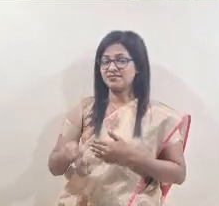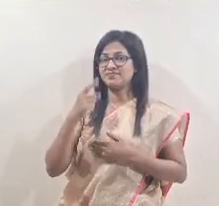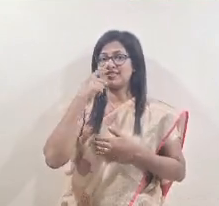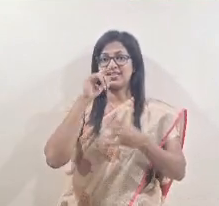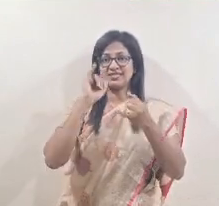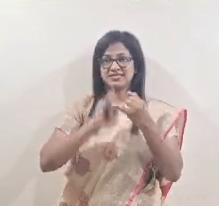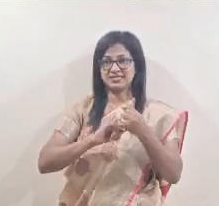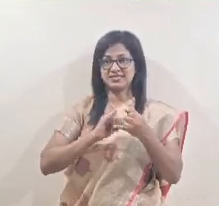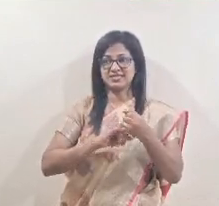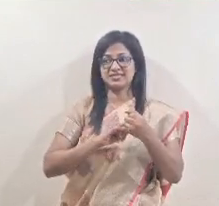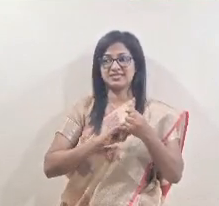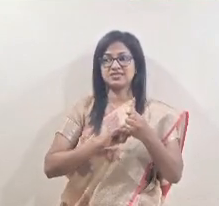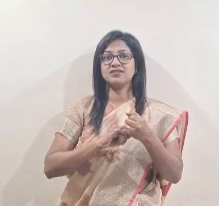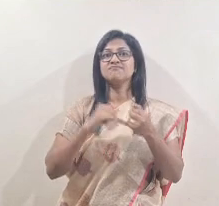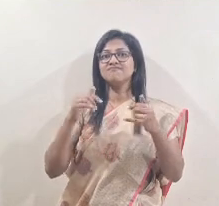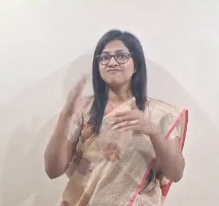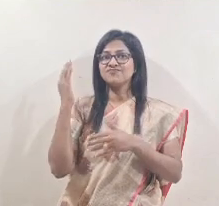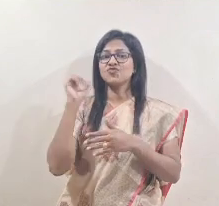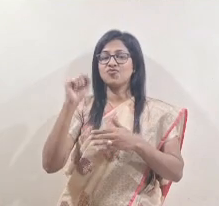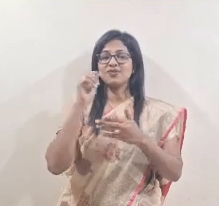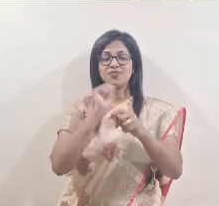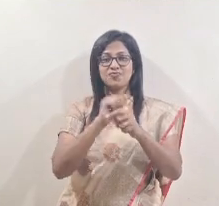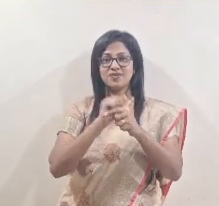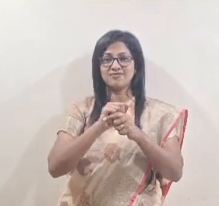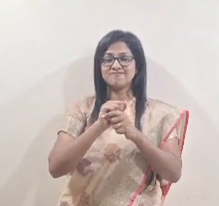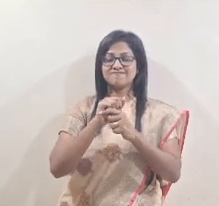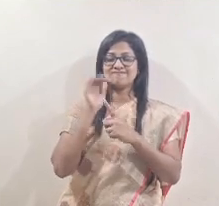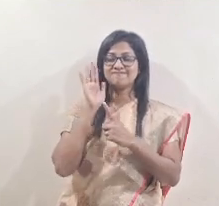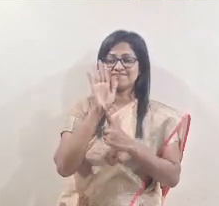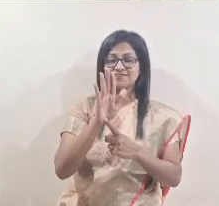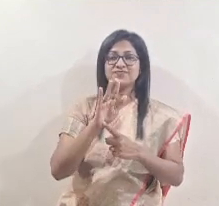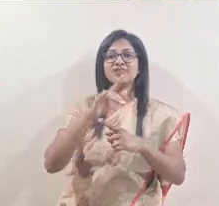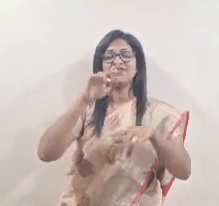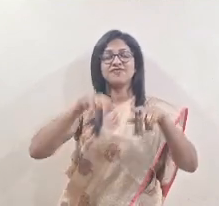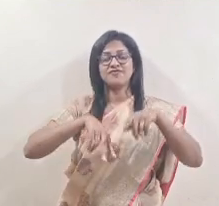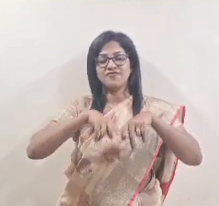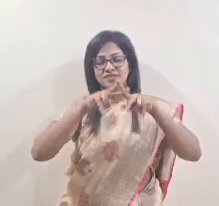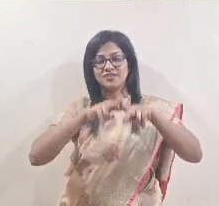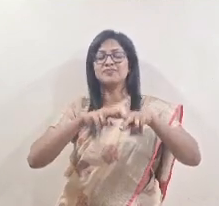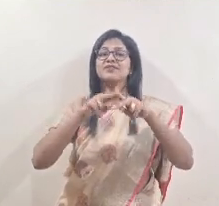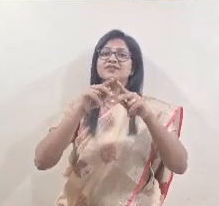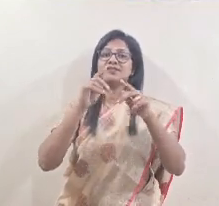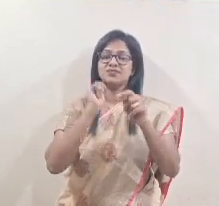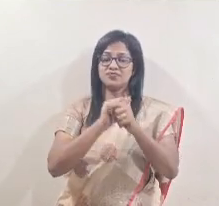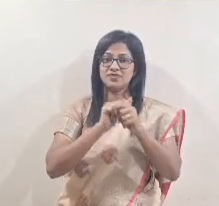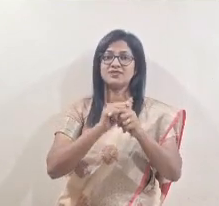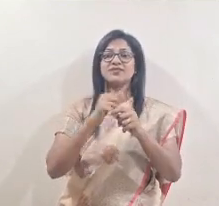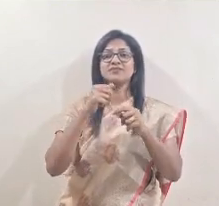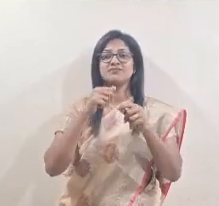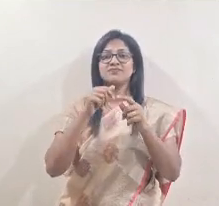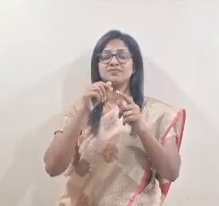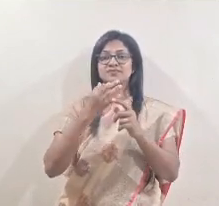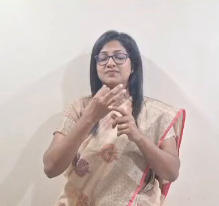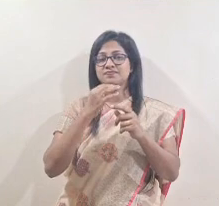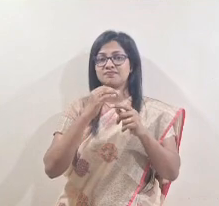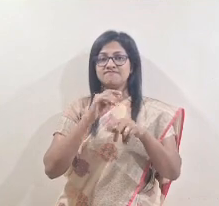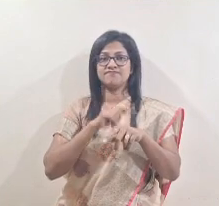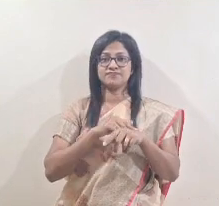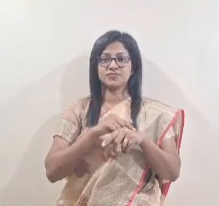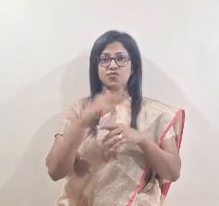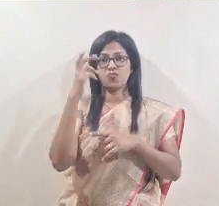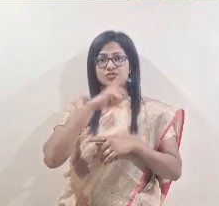Sneha to present her work, Viability of Water Transport for Passenger Movement in Kochi. Sneha.